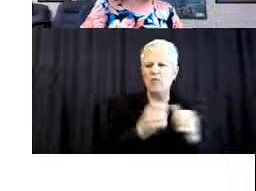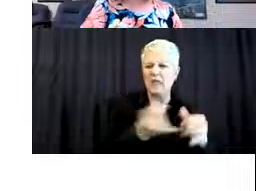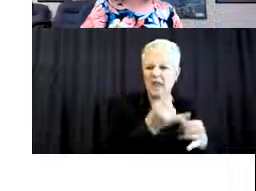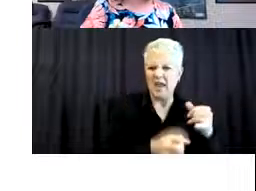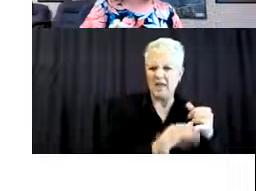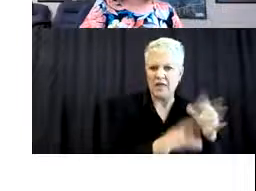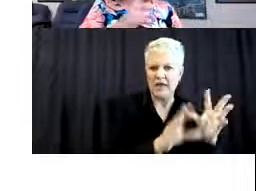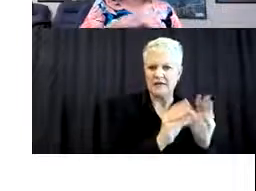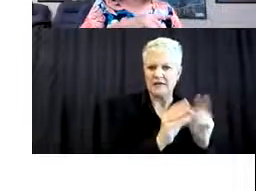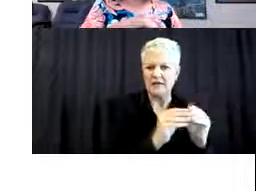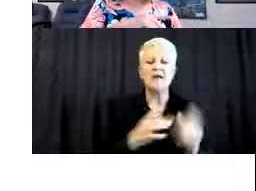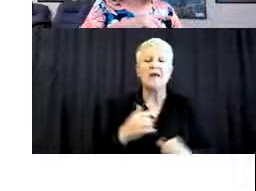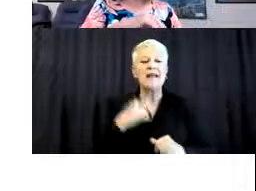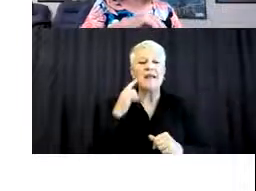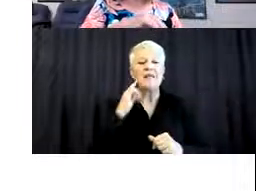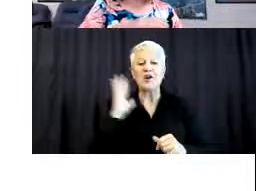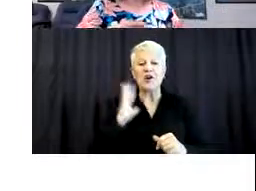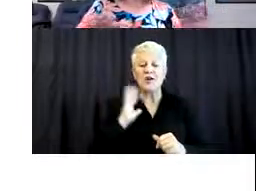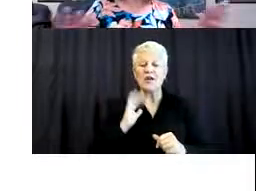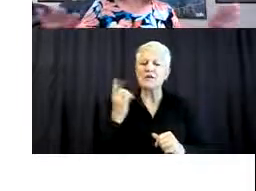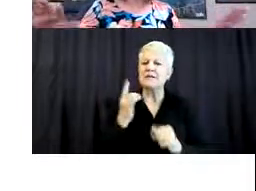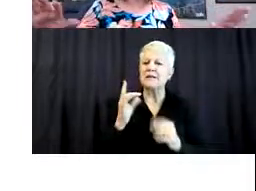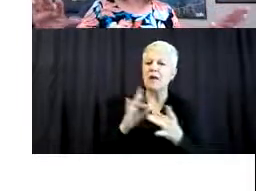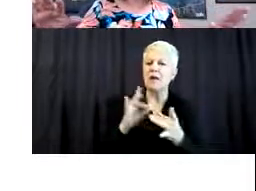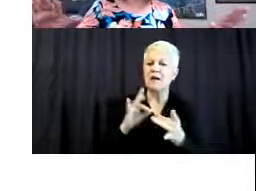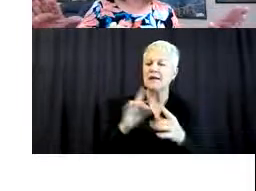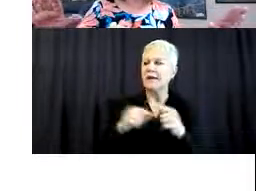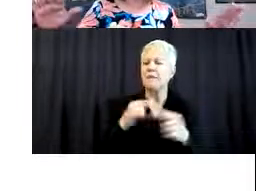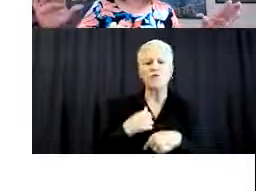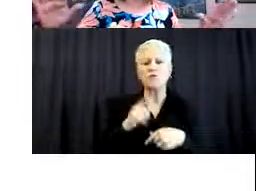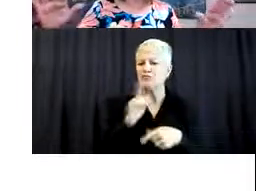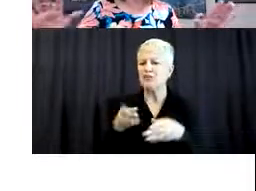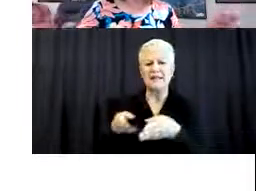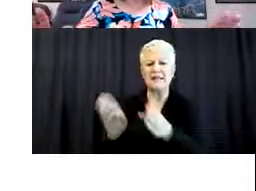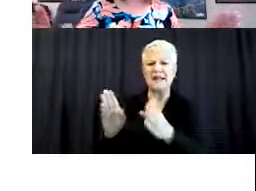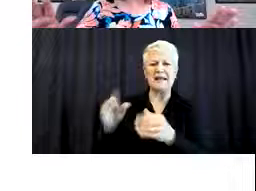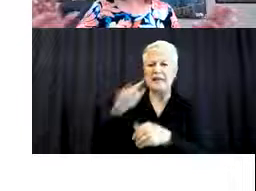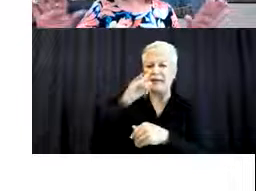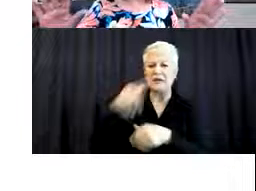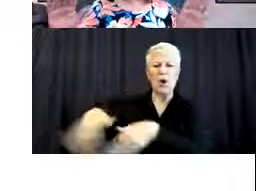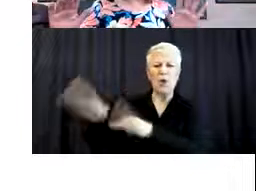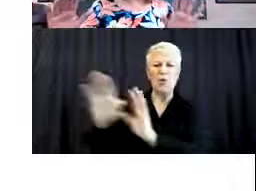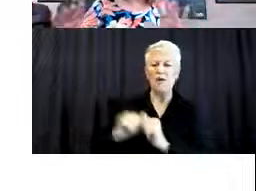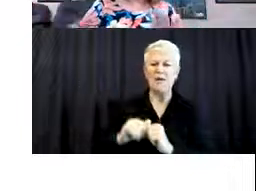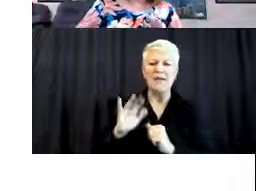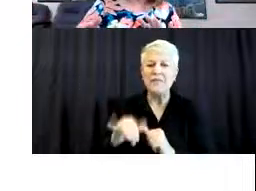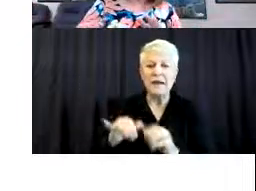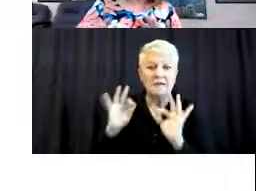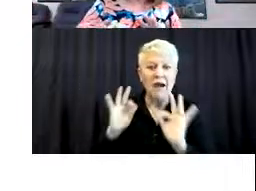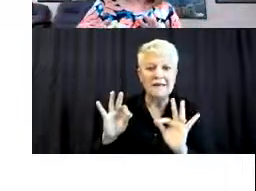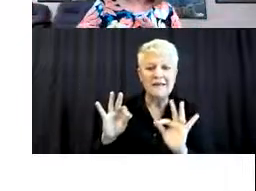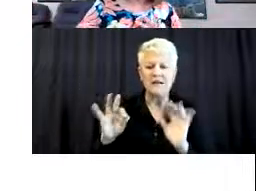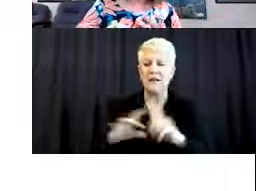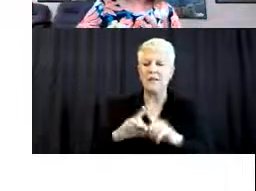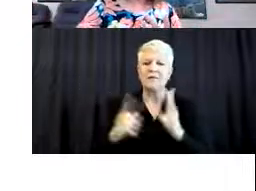sessions. And I think, again, earlier someone commented about really letting kids just go, and that is ideal. But sometimes